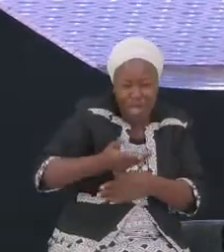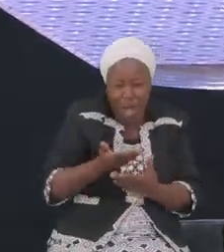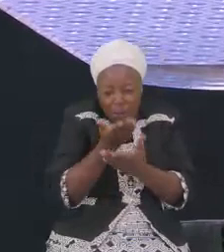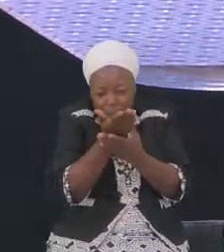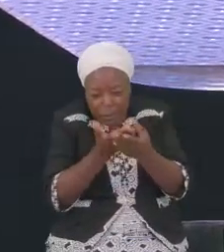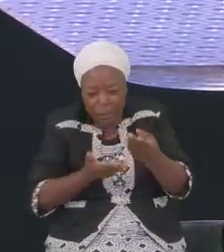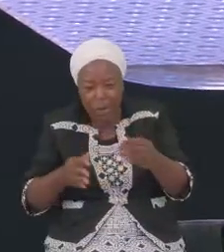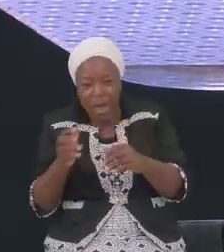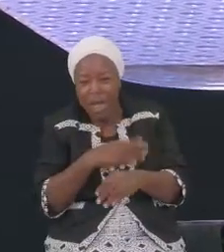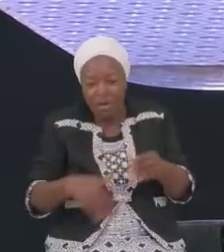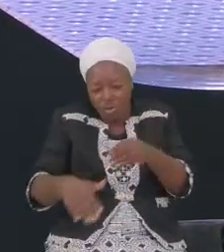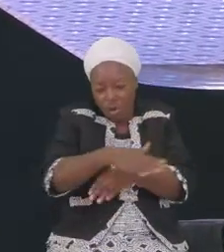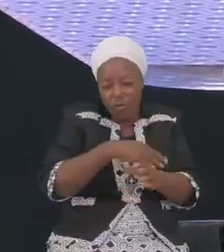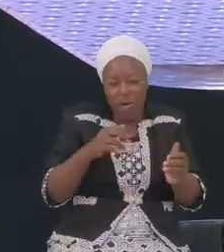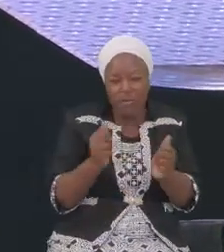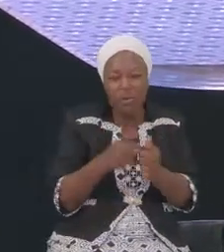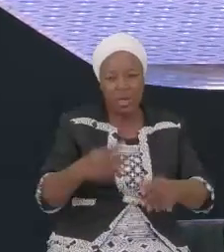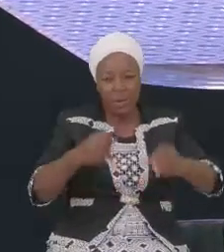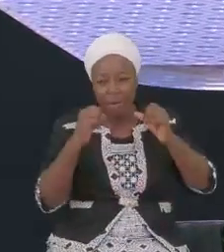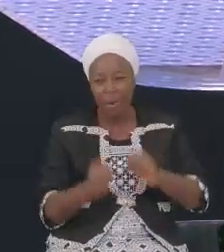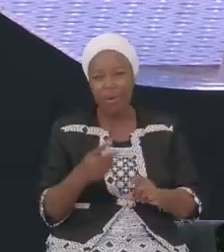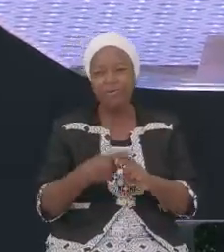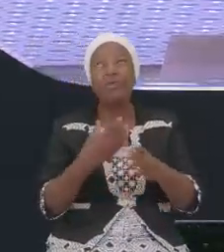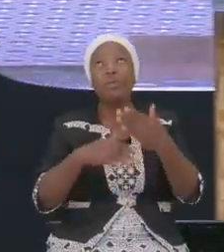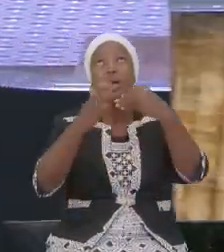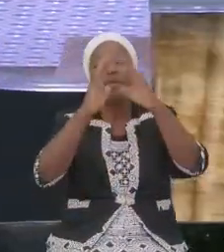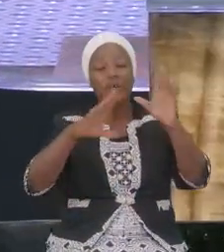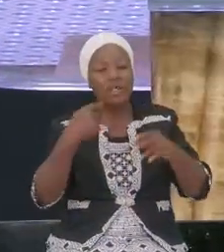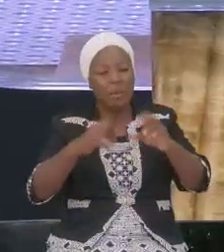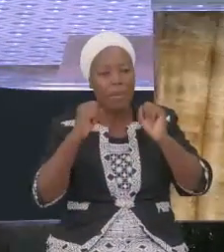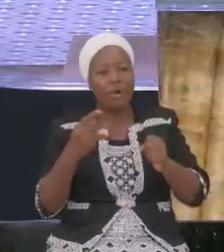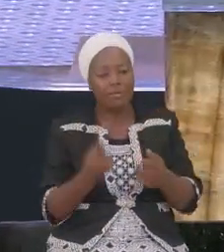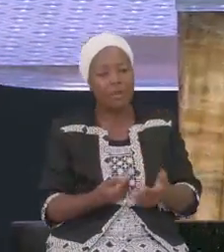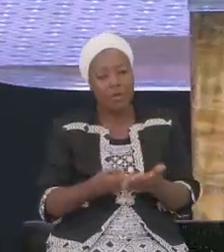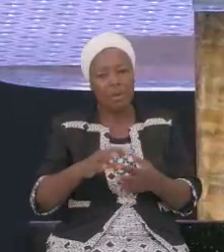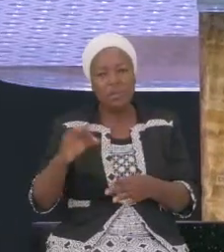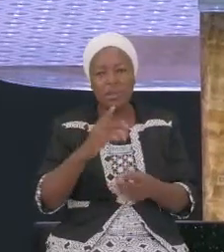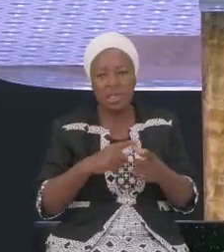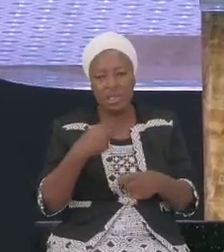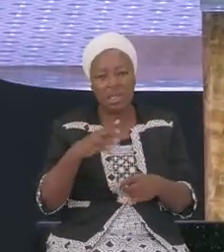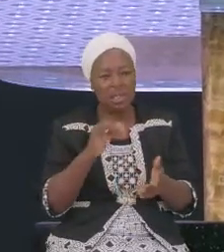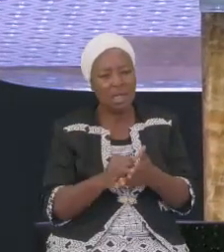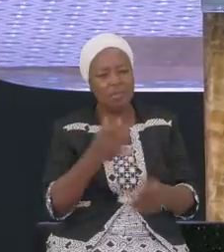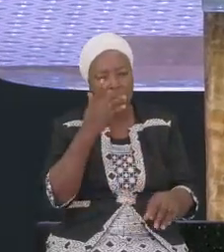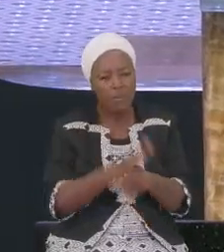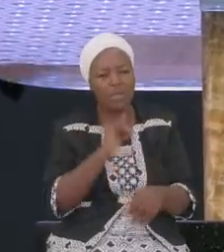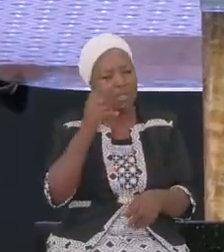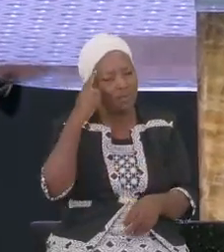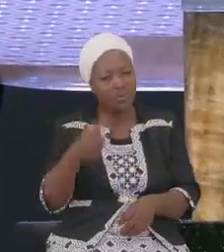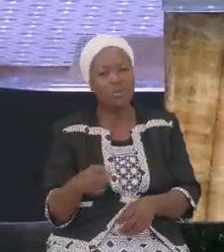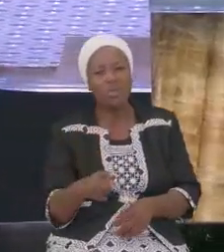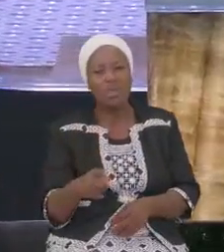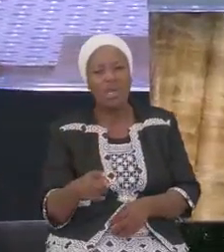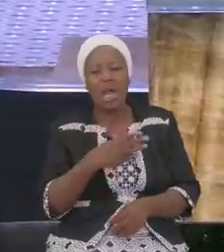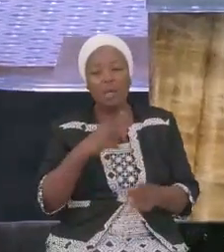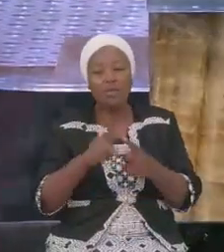being endued with the power from on high, the power of the Holy Ghost. It says the promise is unto you and